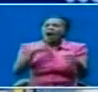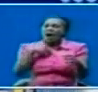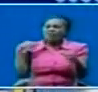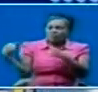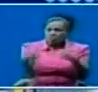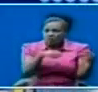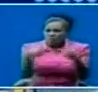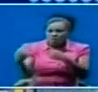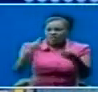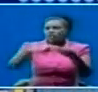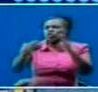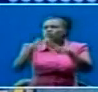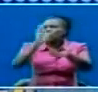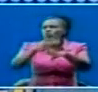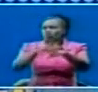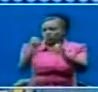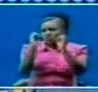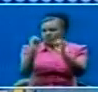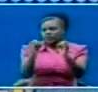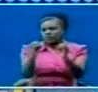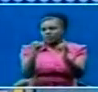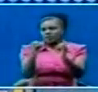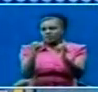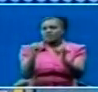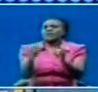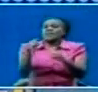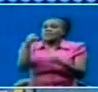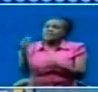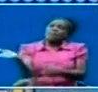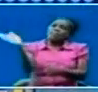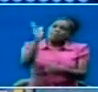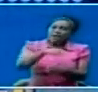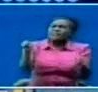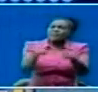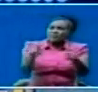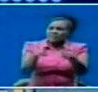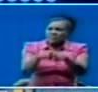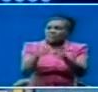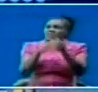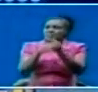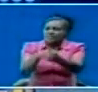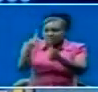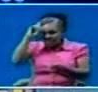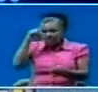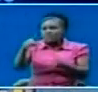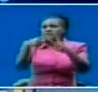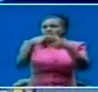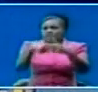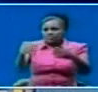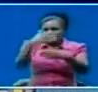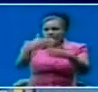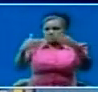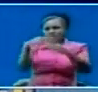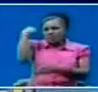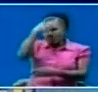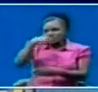frosty relations with for the better part of his time in office. So is it back to the fold for Kidero? And will this help him begin to rebuild his